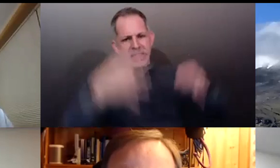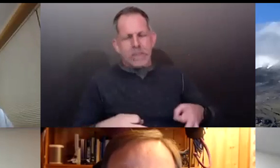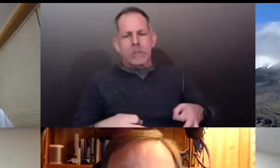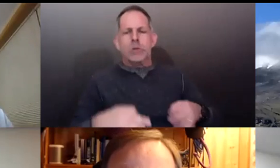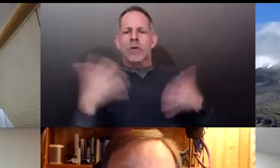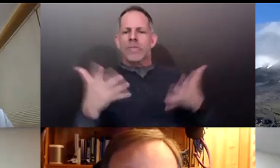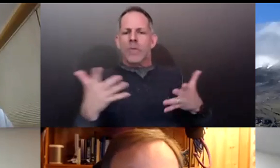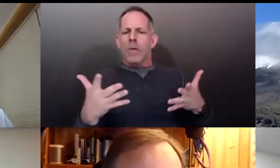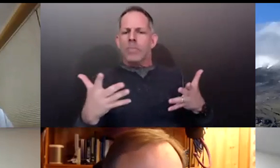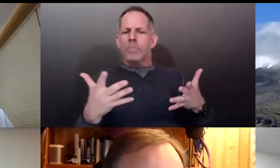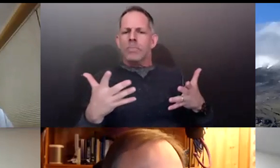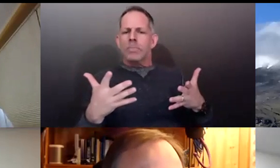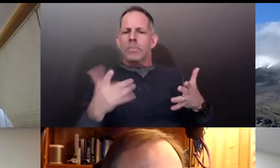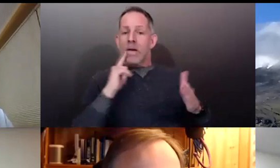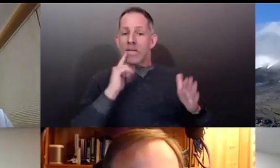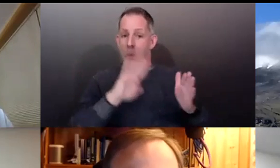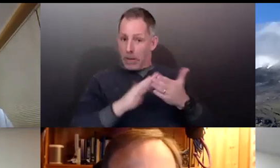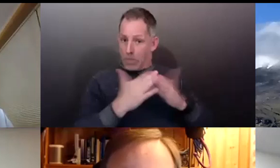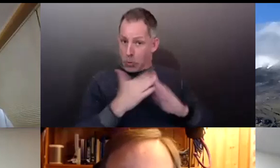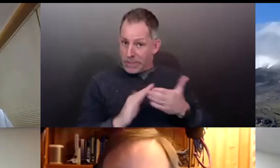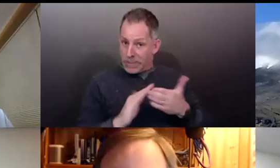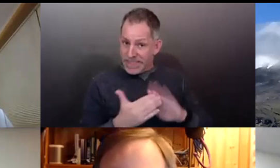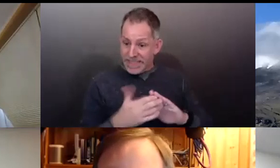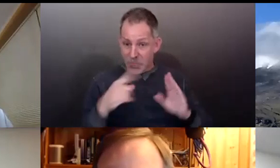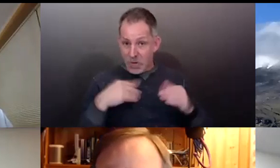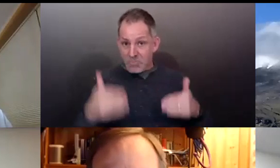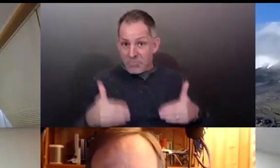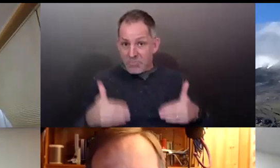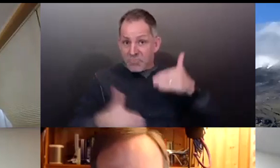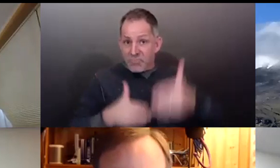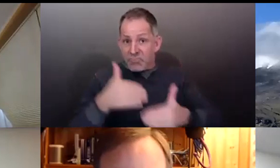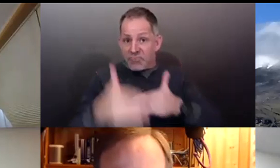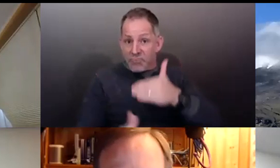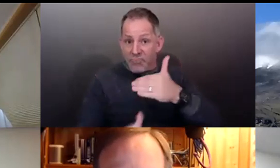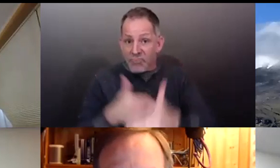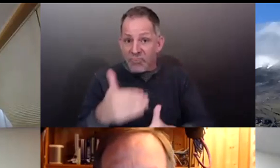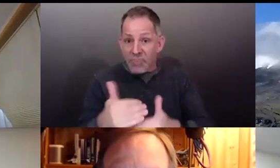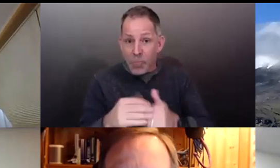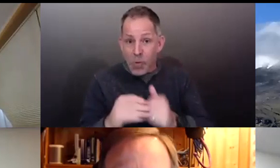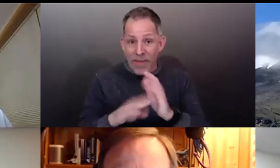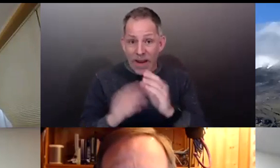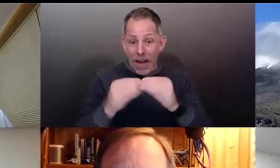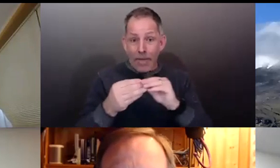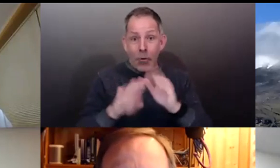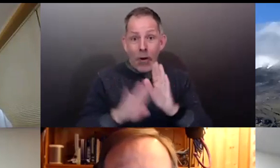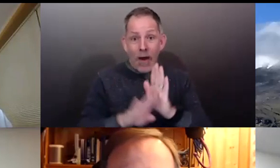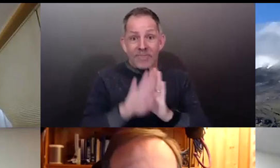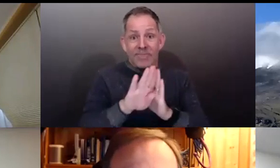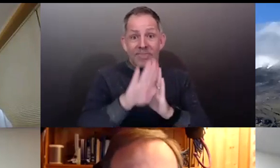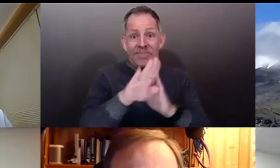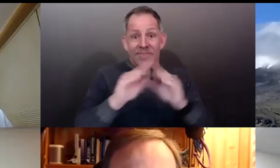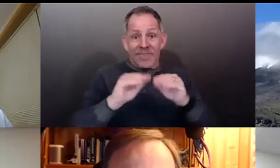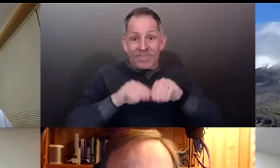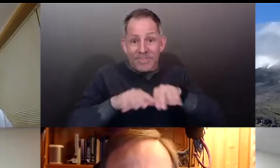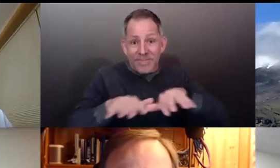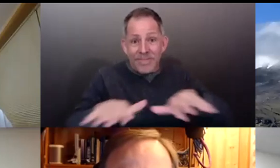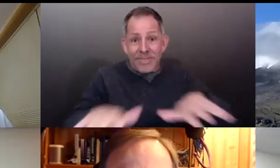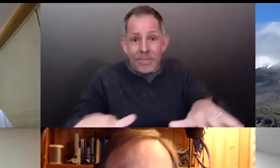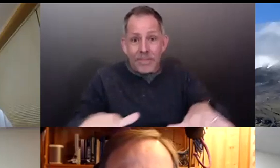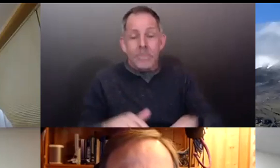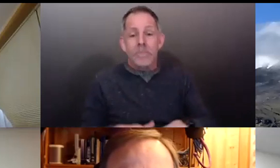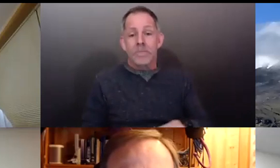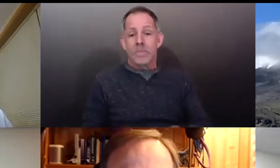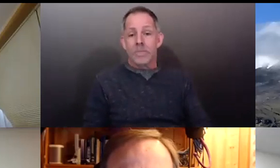as we move forward and with these increased transmissions? Are there actions that they can take that would make a difference beyond the social distancing and